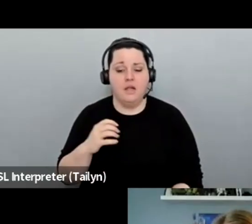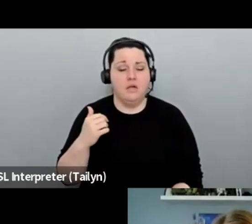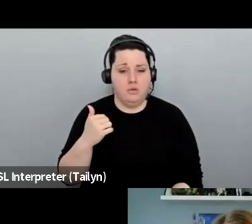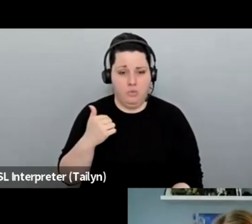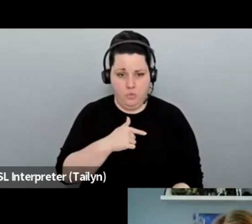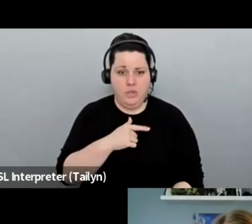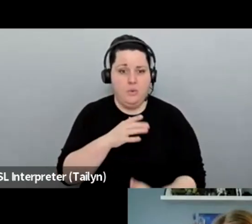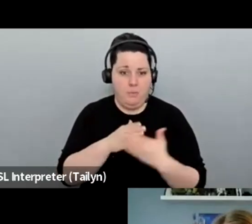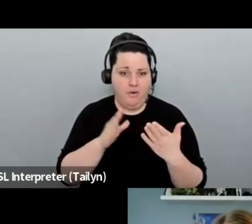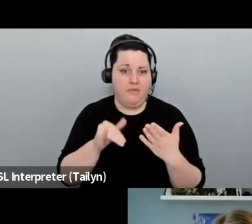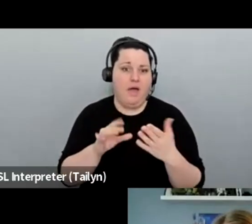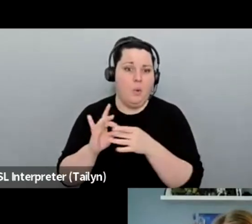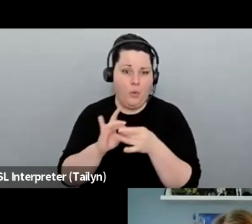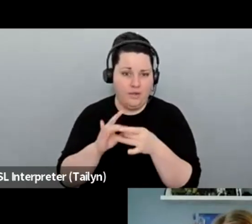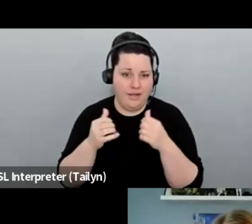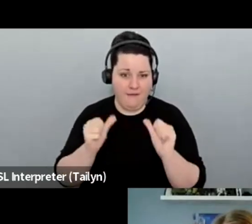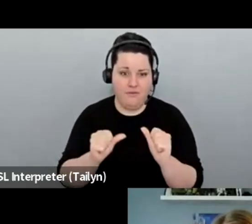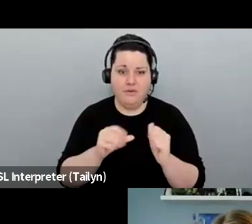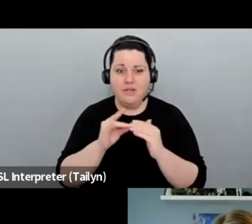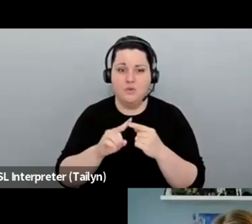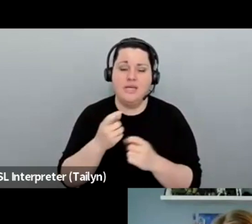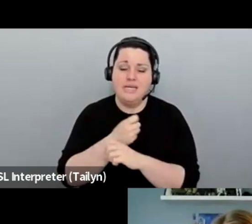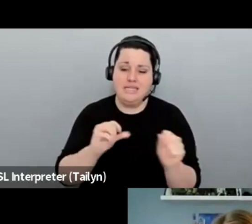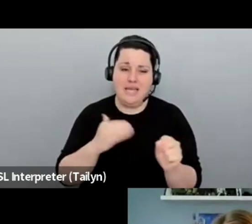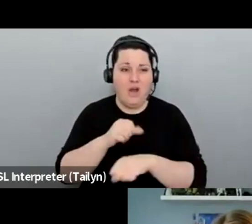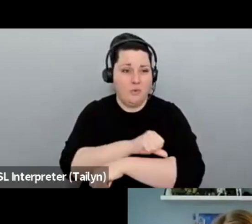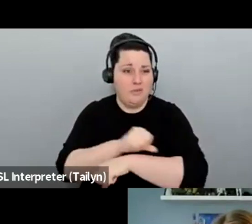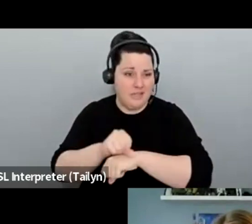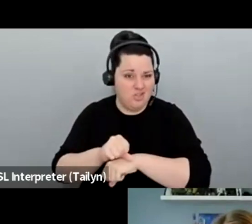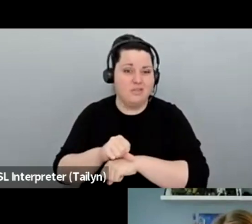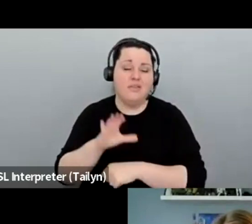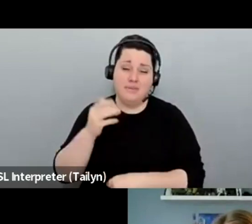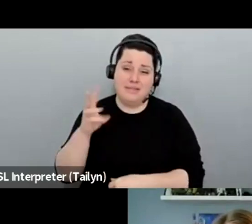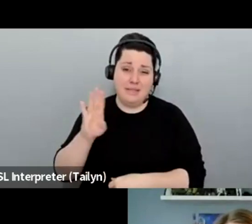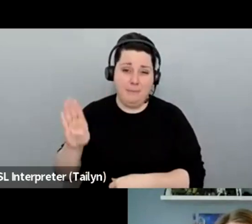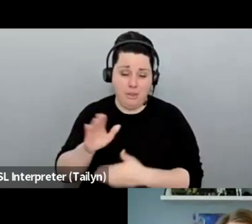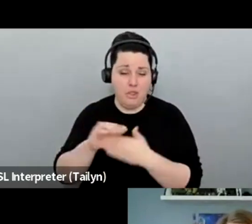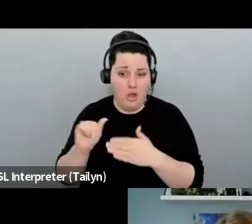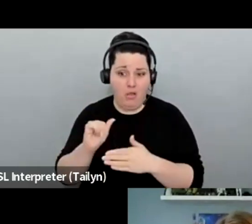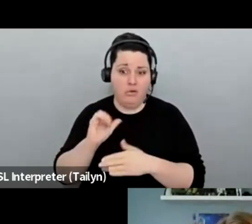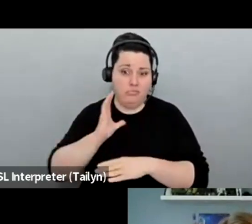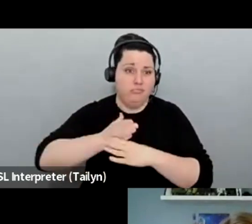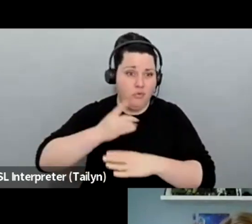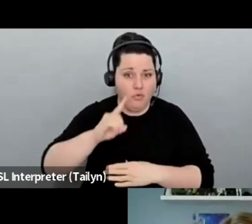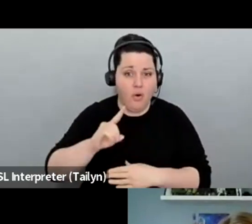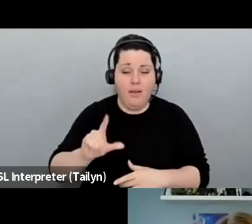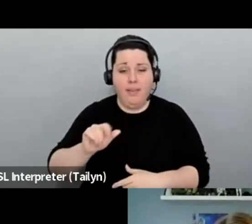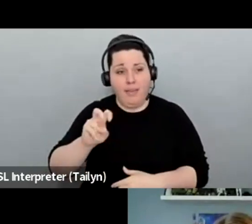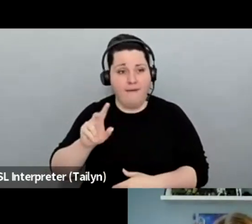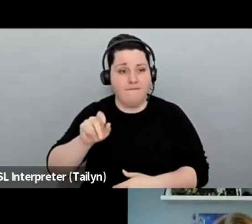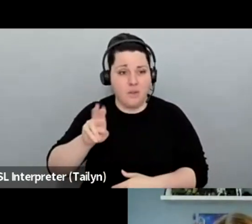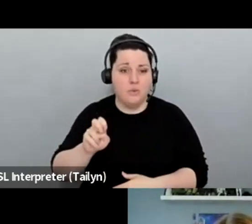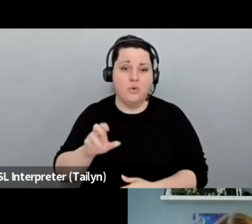the coordinated effort that led to the Save Our Stages intervention, which was a $16 billion intervention for live venues. COBRA